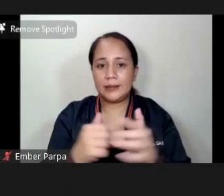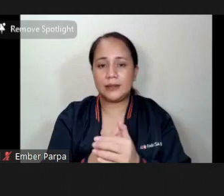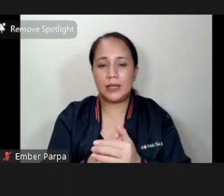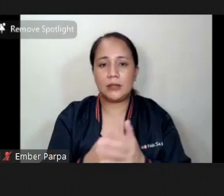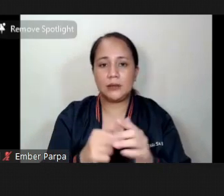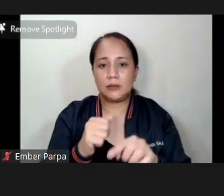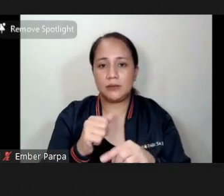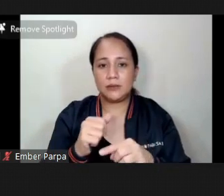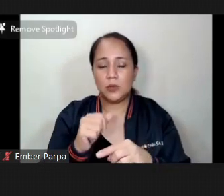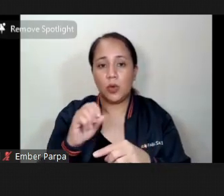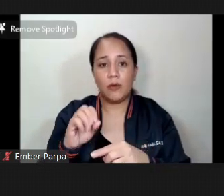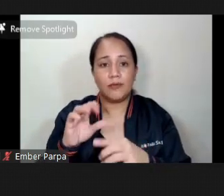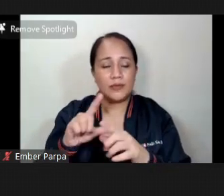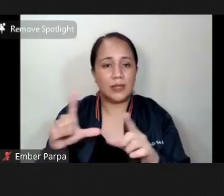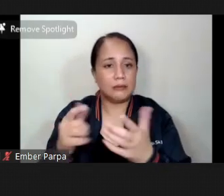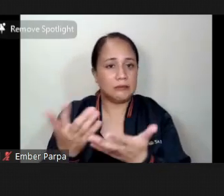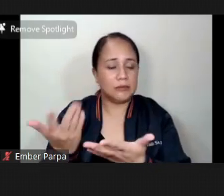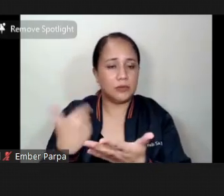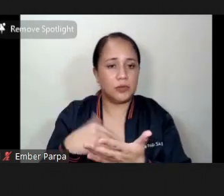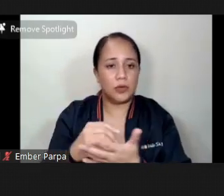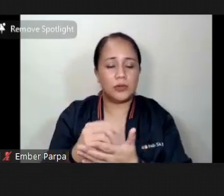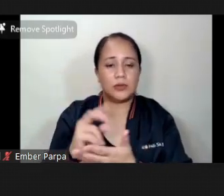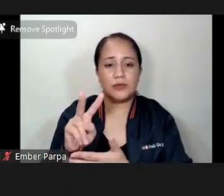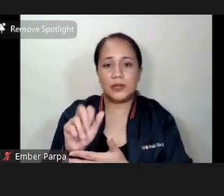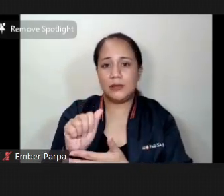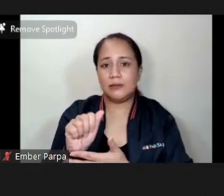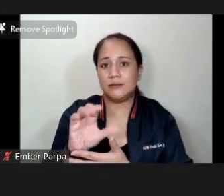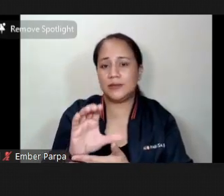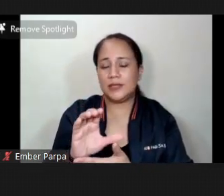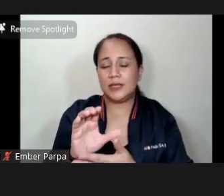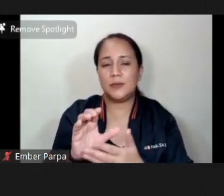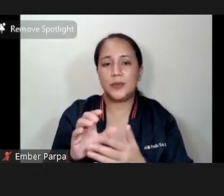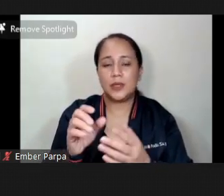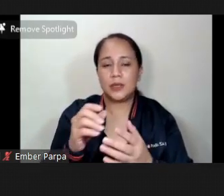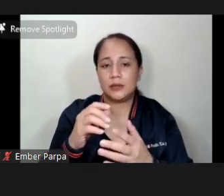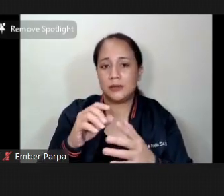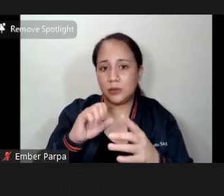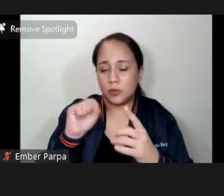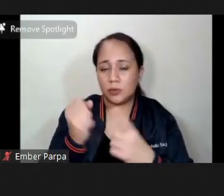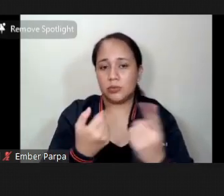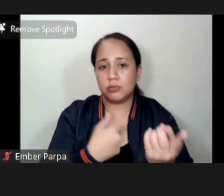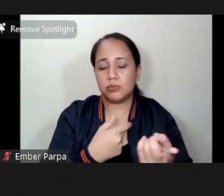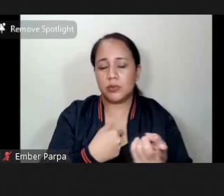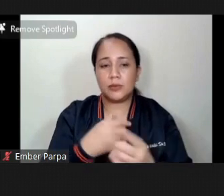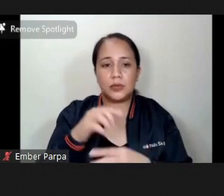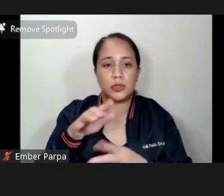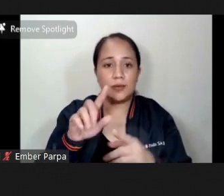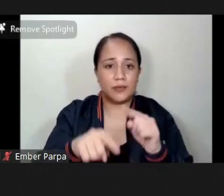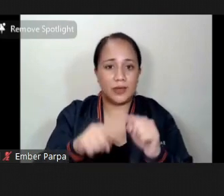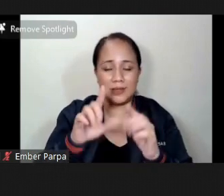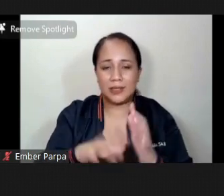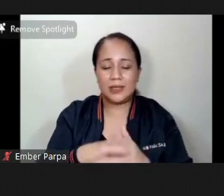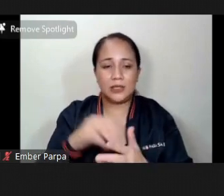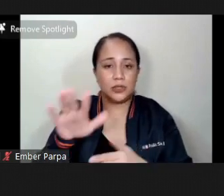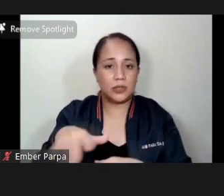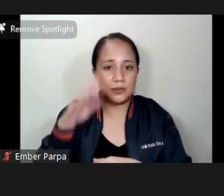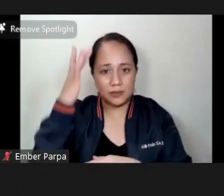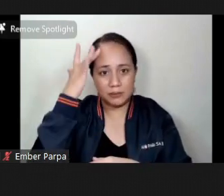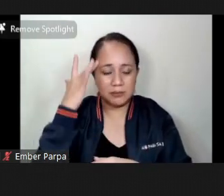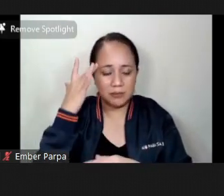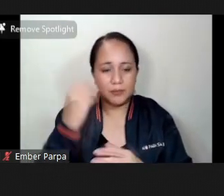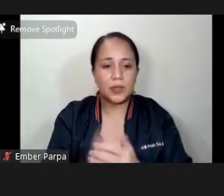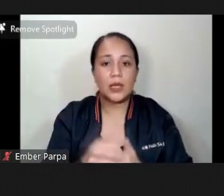reporting mechanisms for VAC cases that are child-friendly and child-sensitive. So ang pagpapalakas po ng